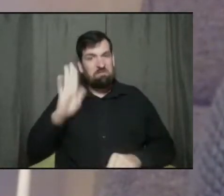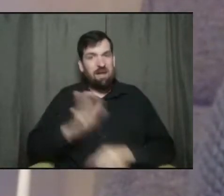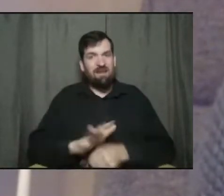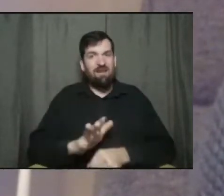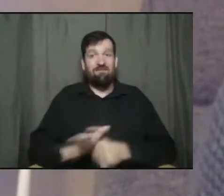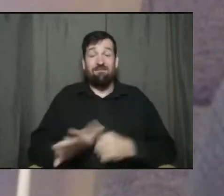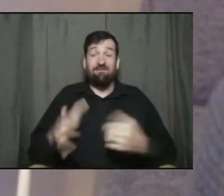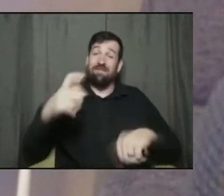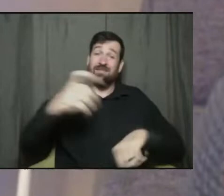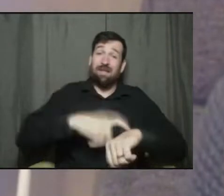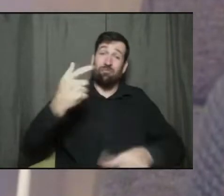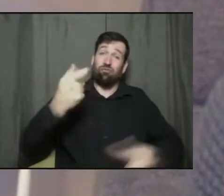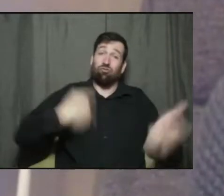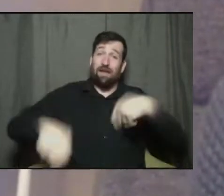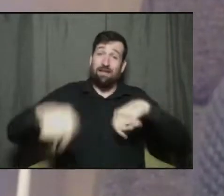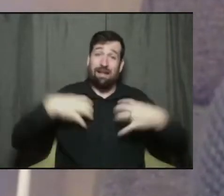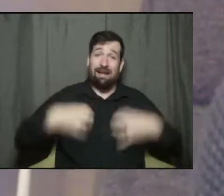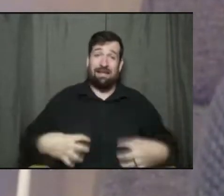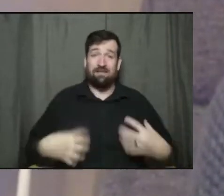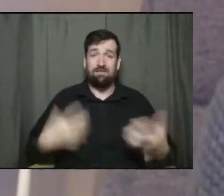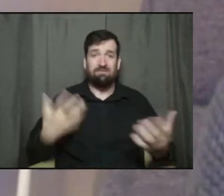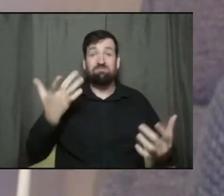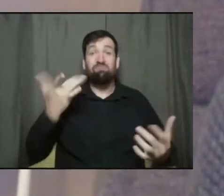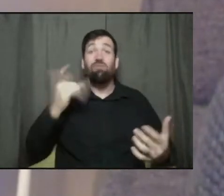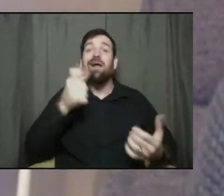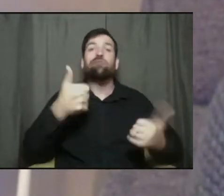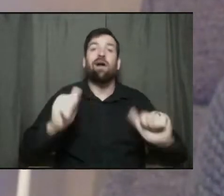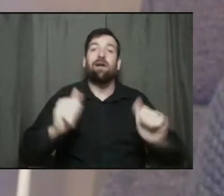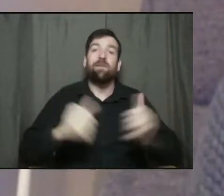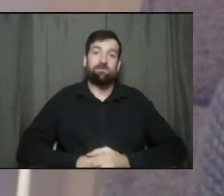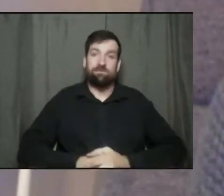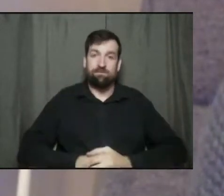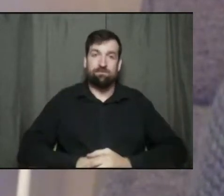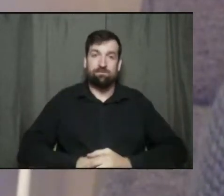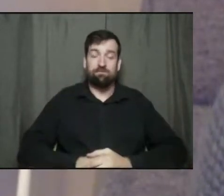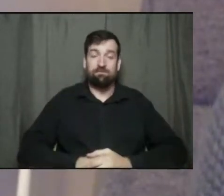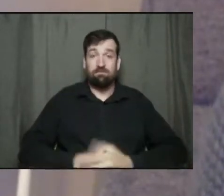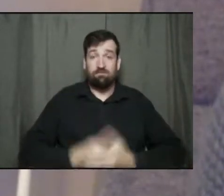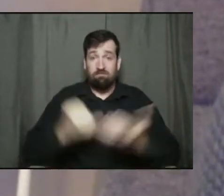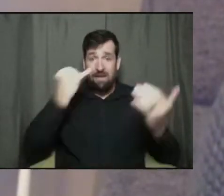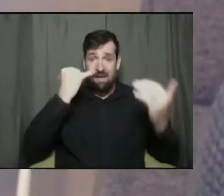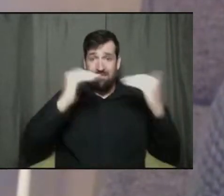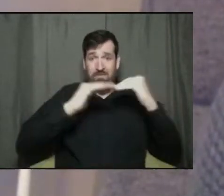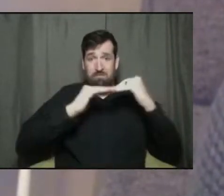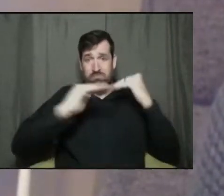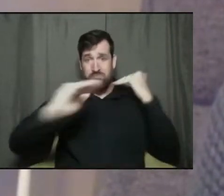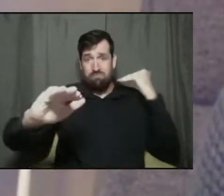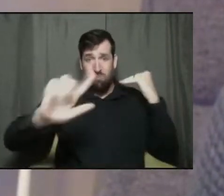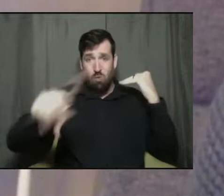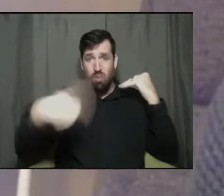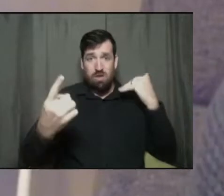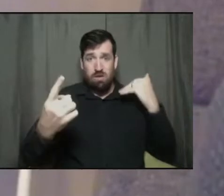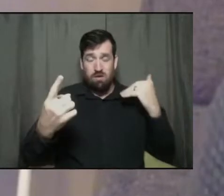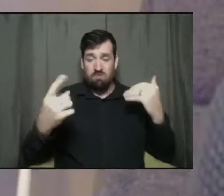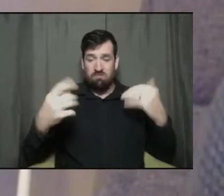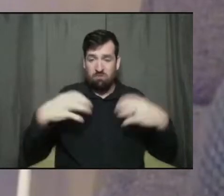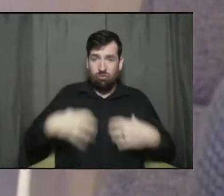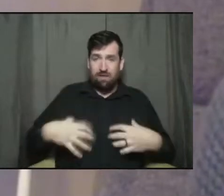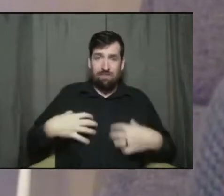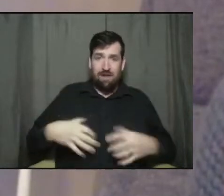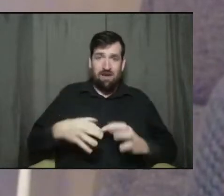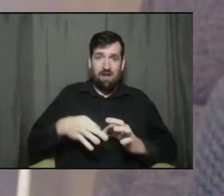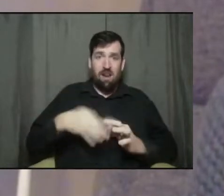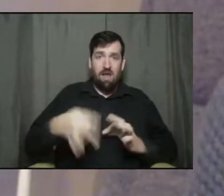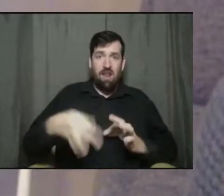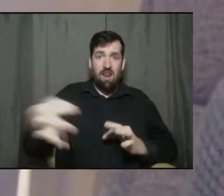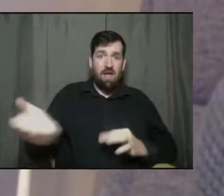time. So why not go ahead and try it? Even if it maintained where I was at and put transplant off a few months would have been